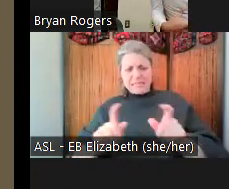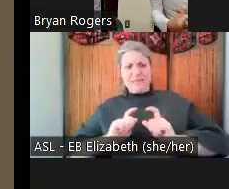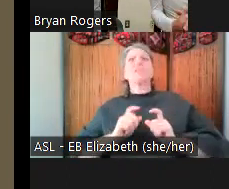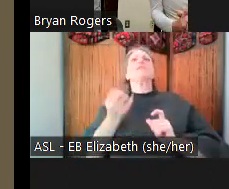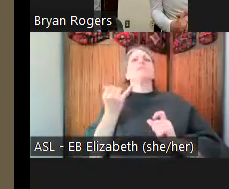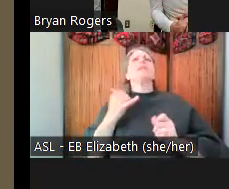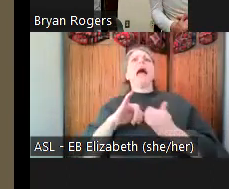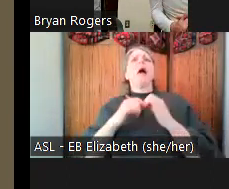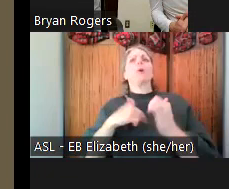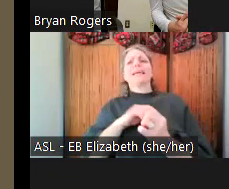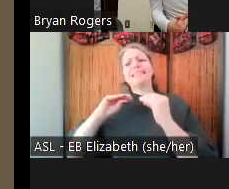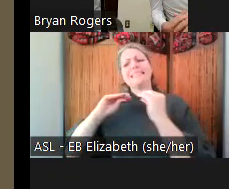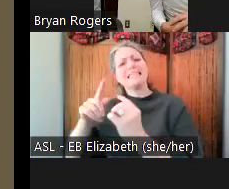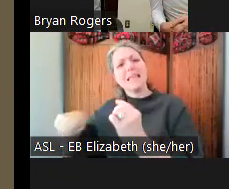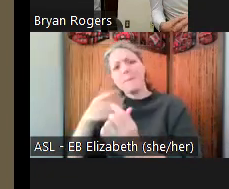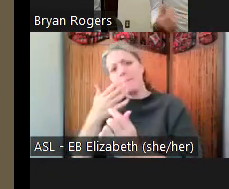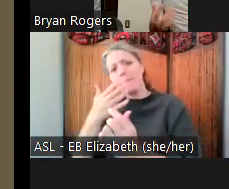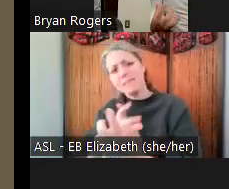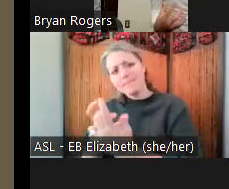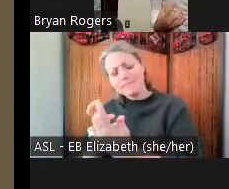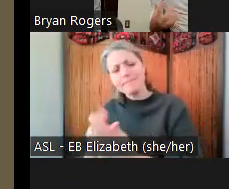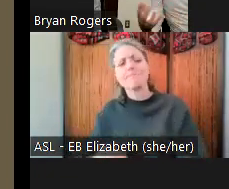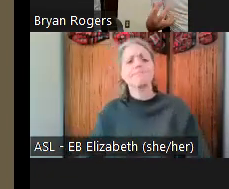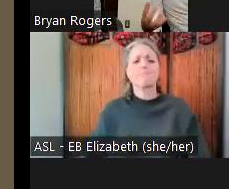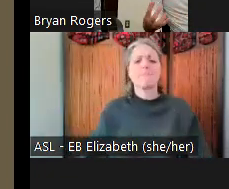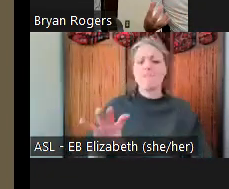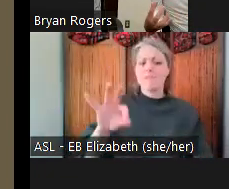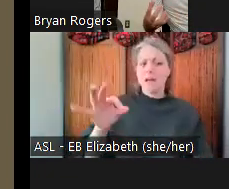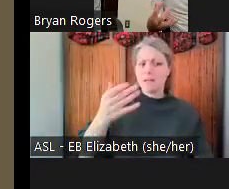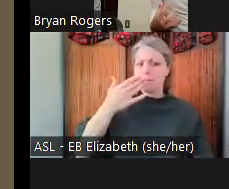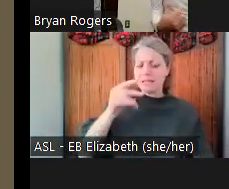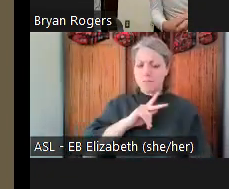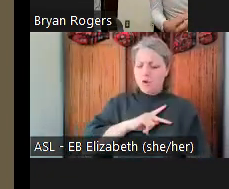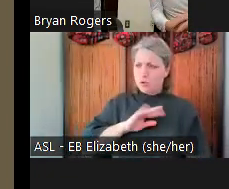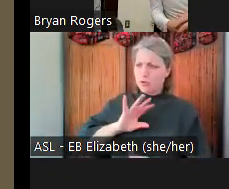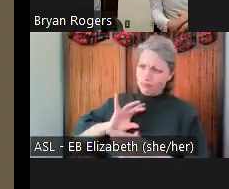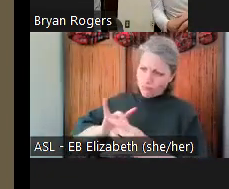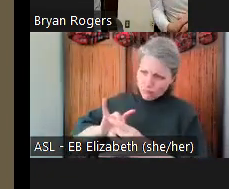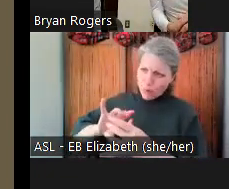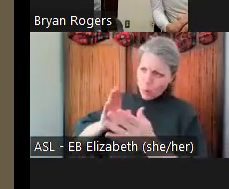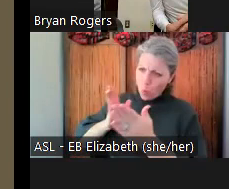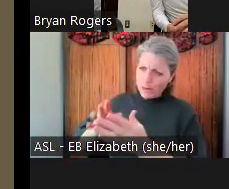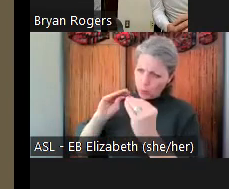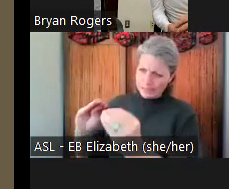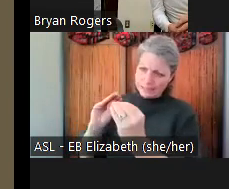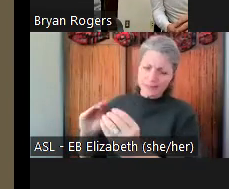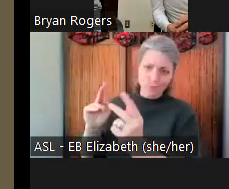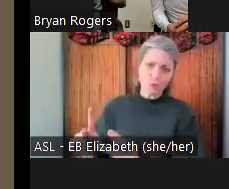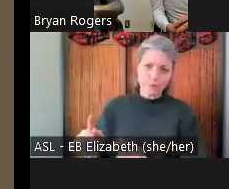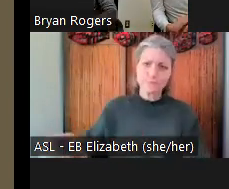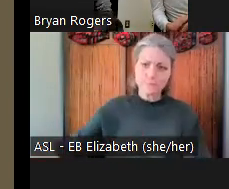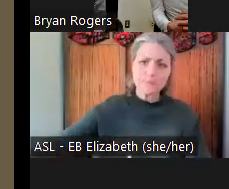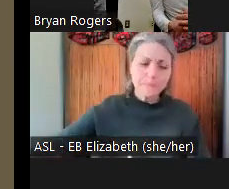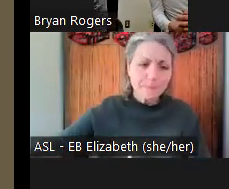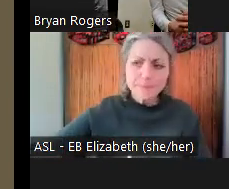or but we usually use it to kind of find that personalized, way to teach that person.